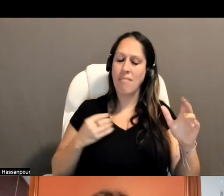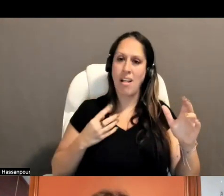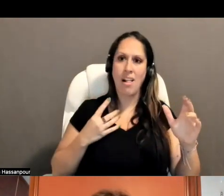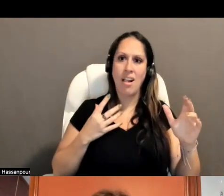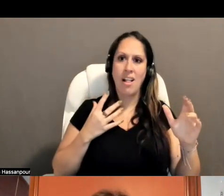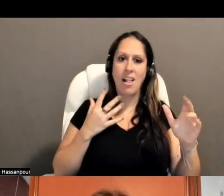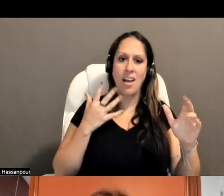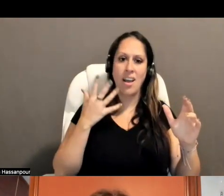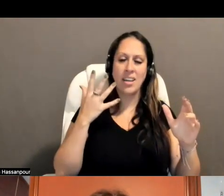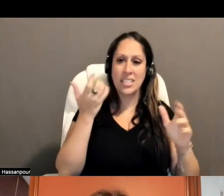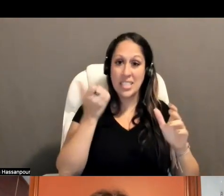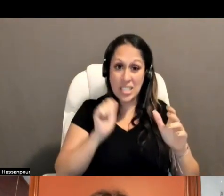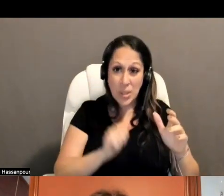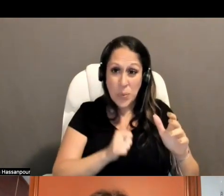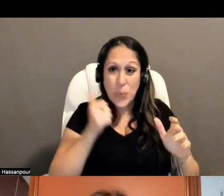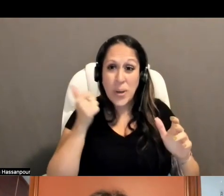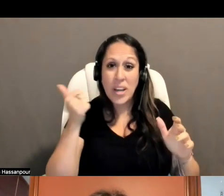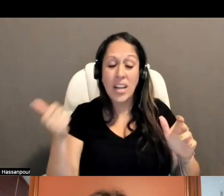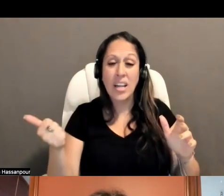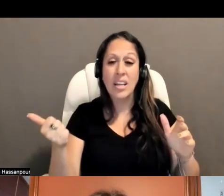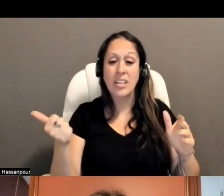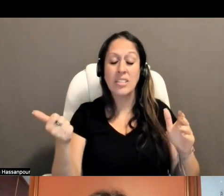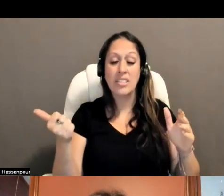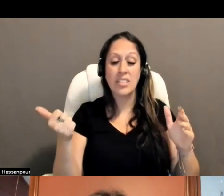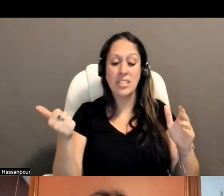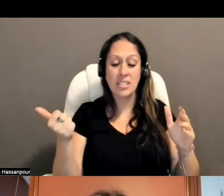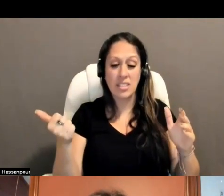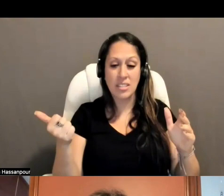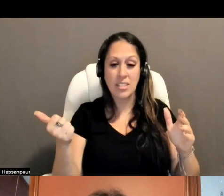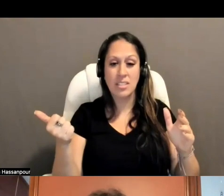that Mhm. someone else, has